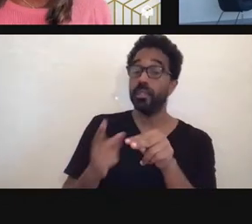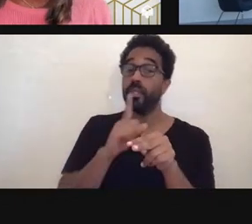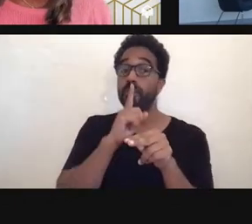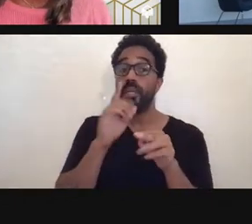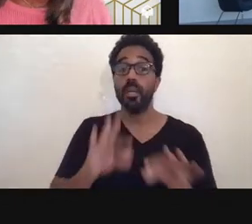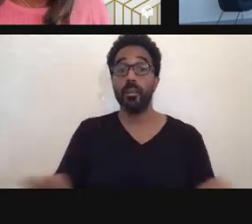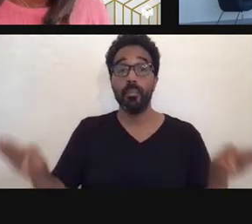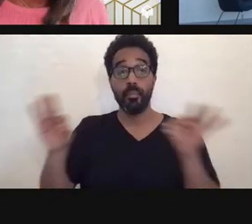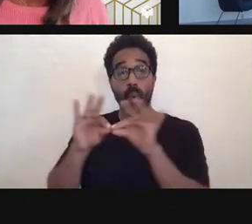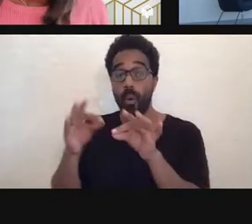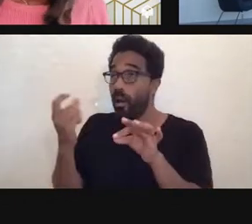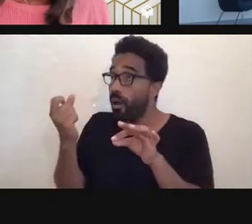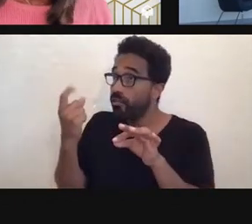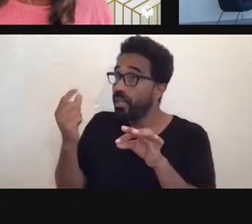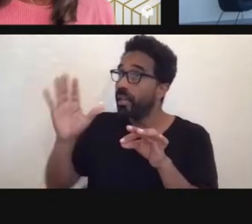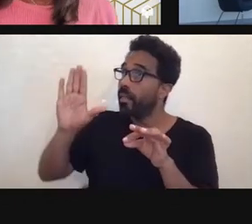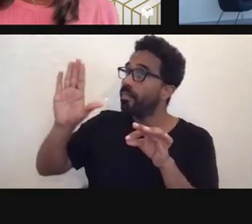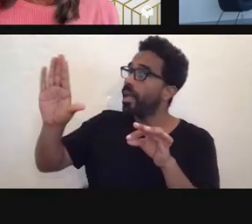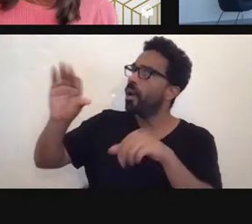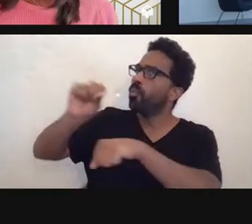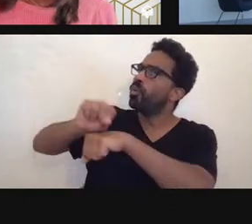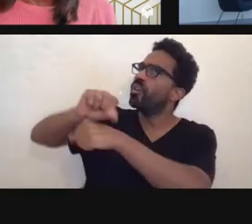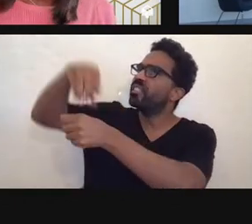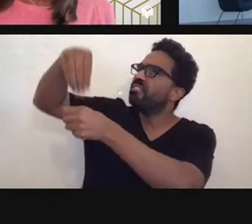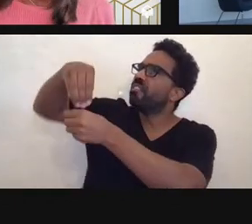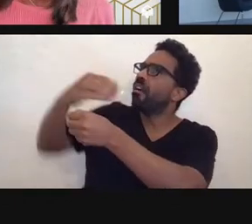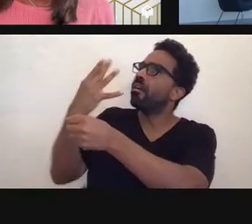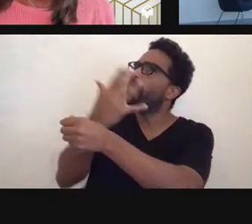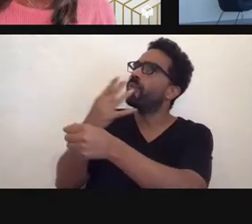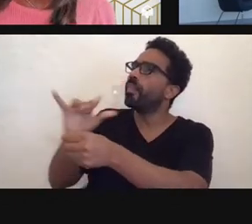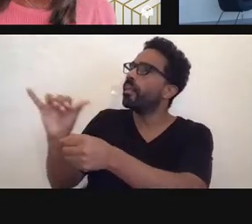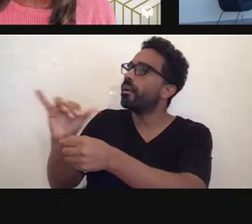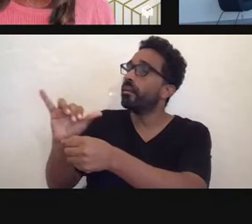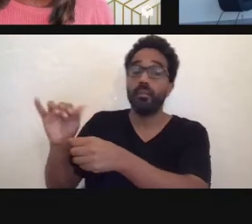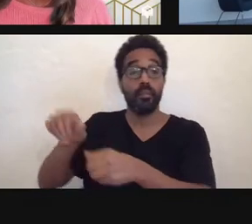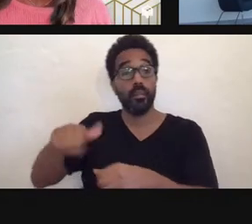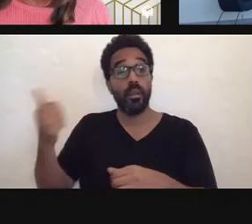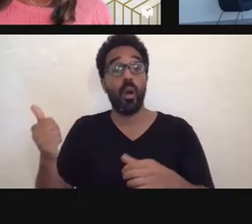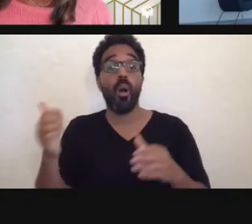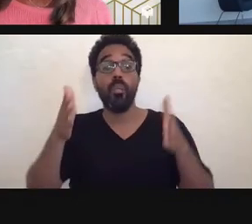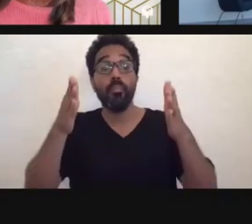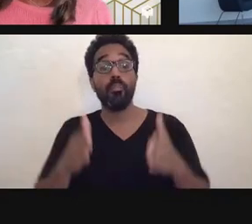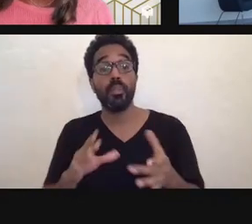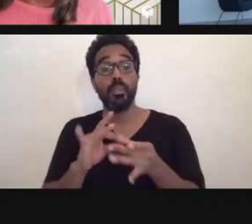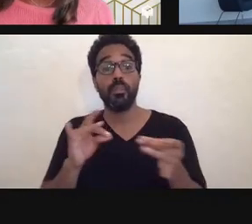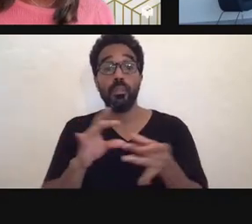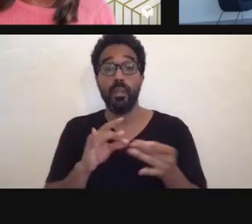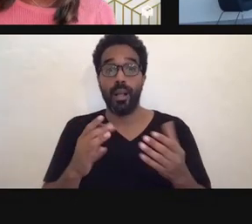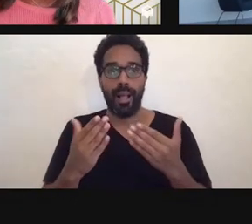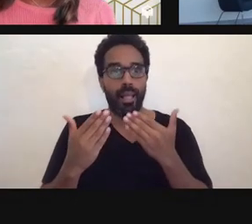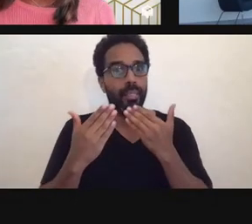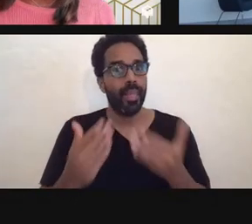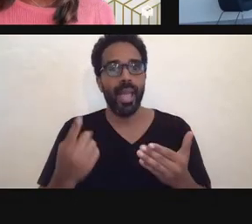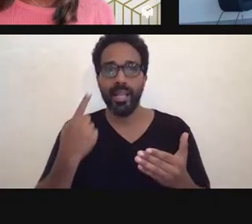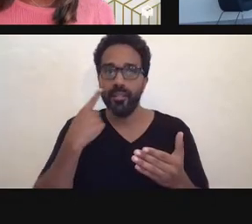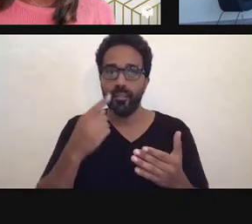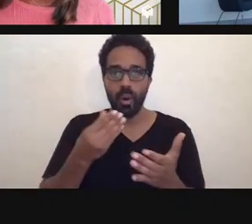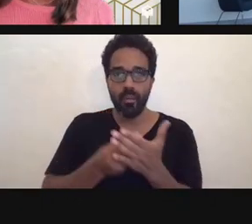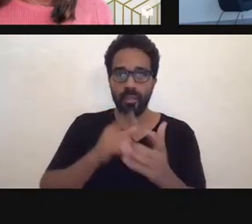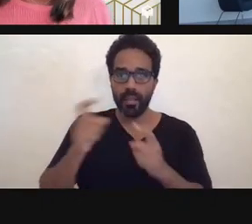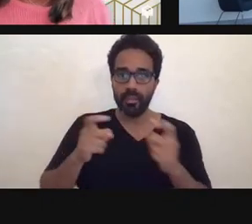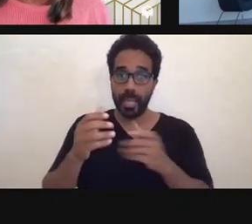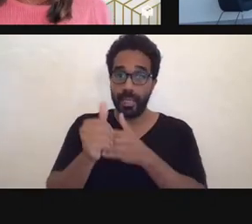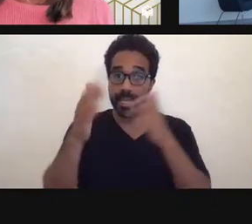are doing internally. Another one of our attendees is grateful for so much incredible Black philanthropic leadership in our region.